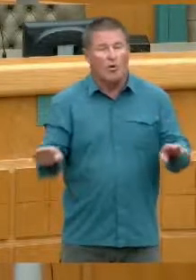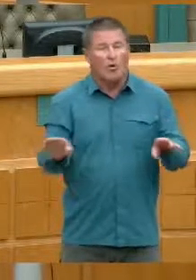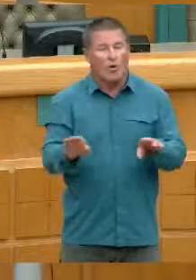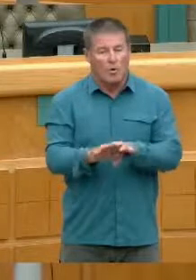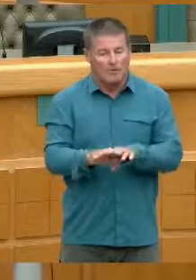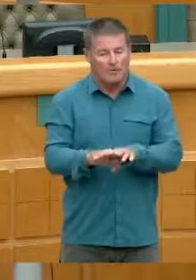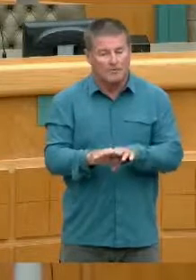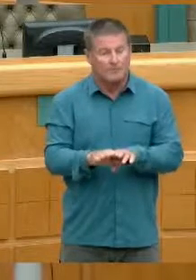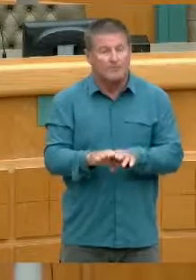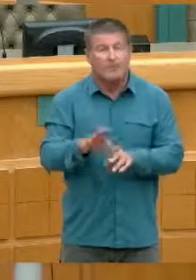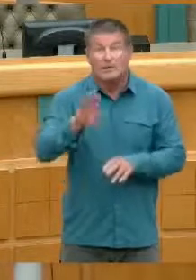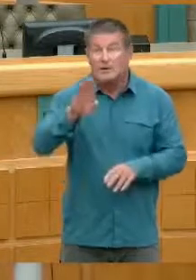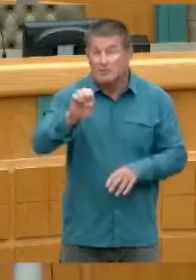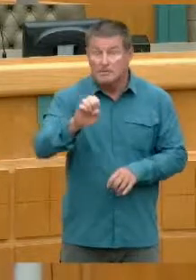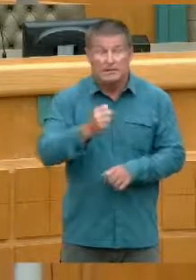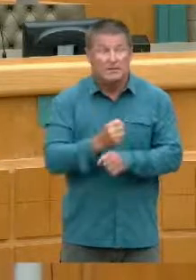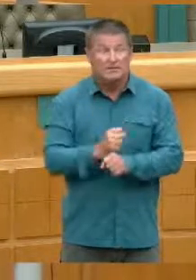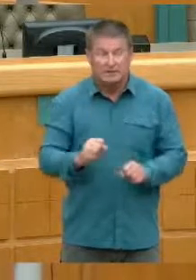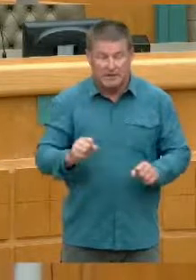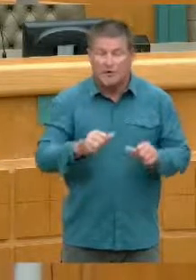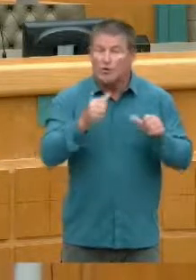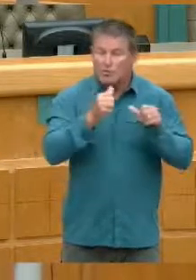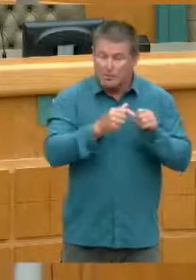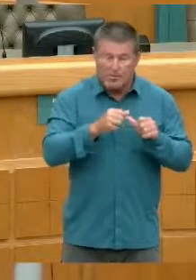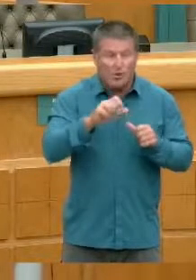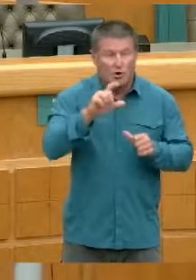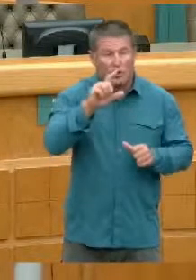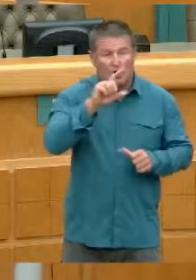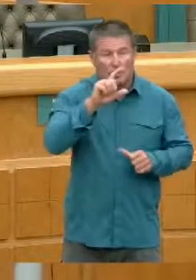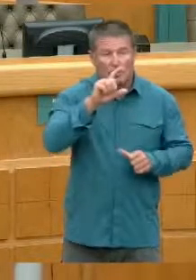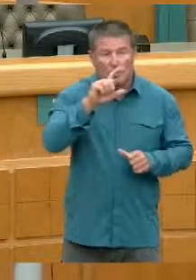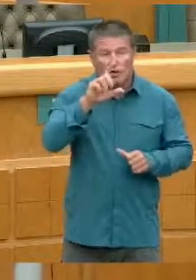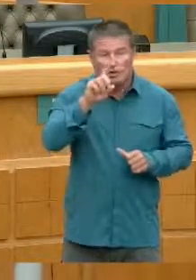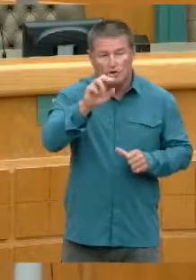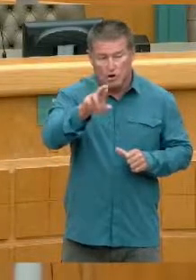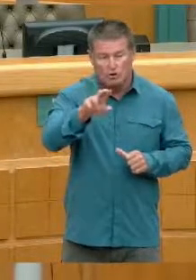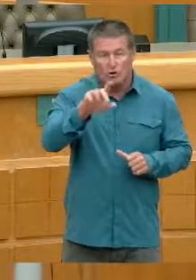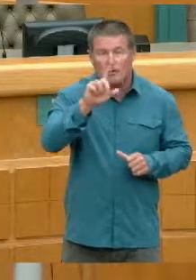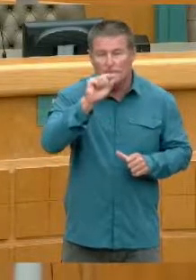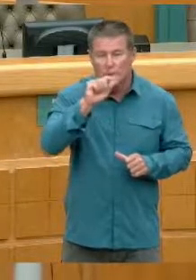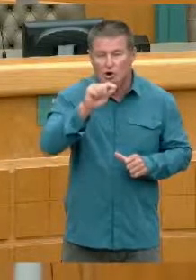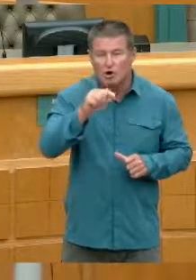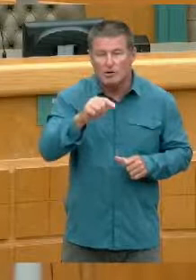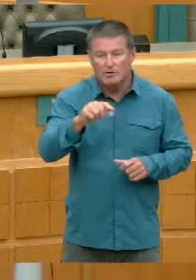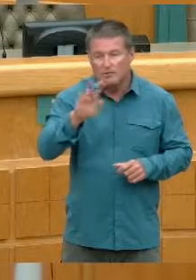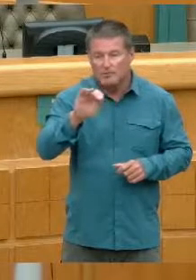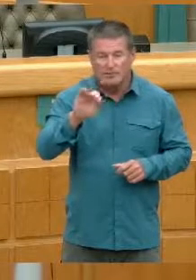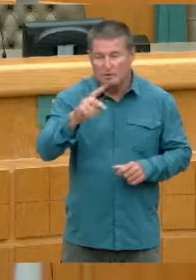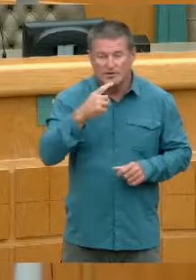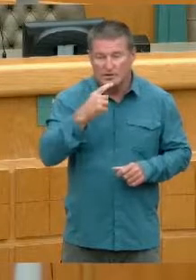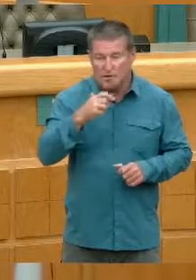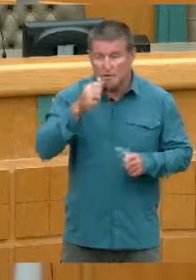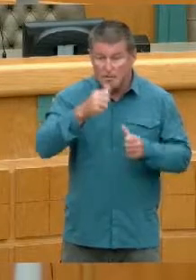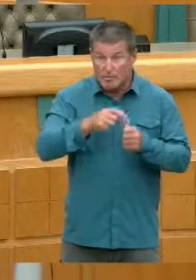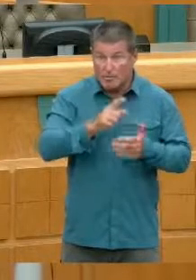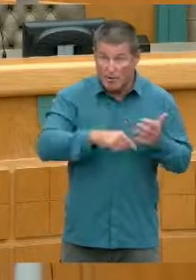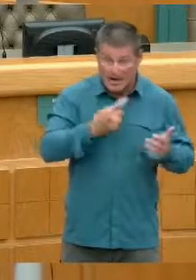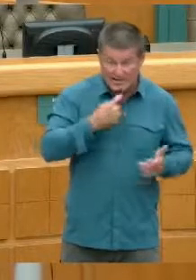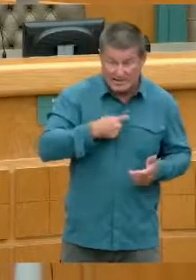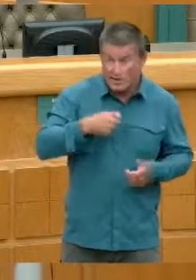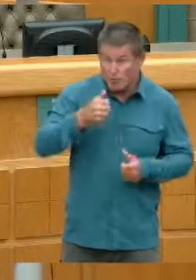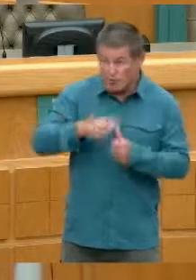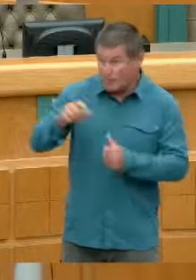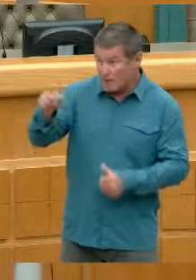encourage you to stay safe. Remember some of the stuff Dr. Bird, myself, and Annette Rodriguez told you. We're going to be back here Wednesday at 5